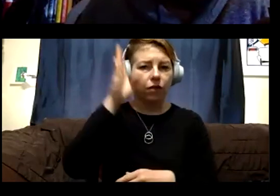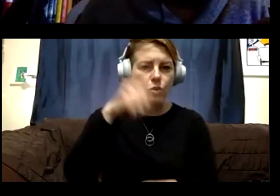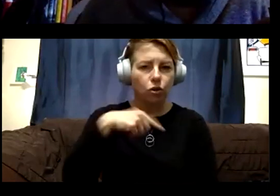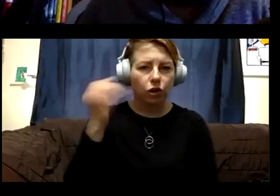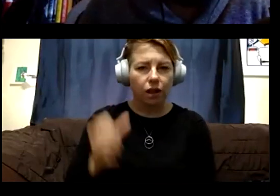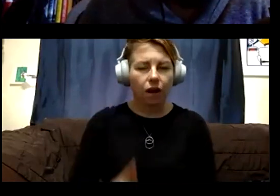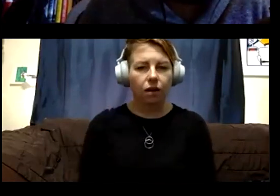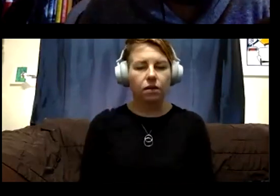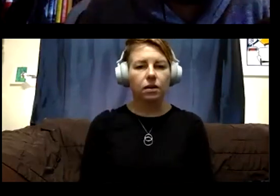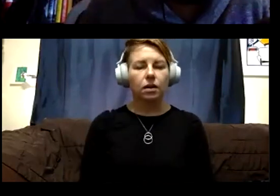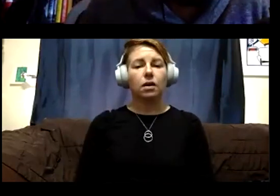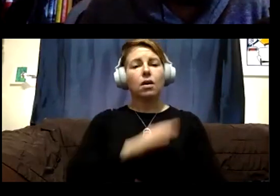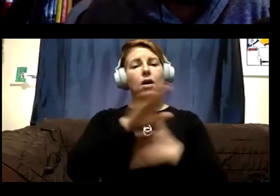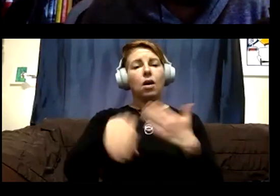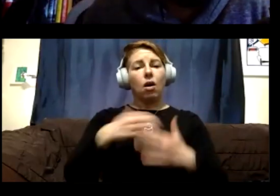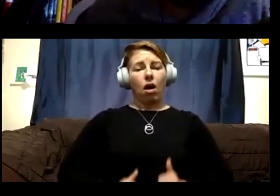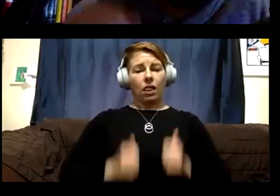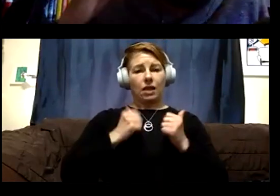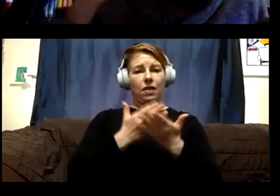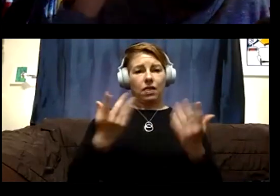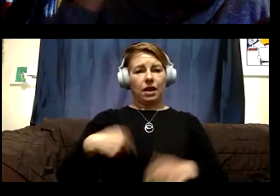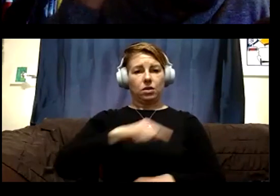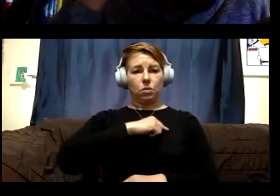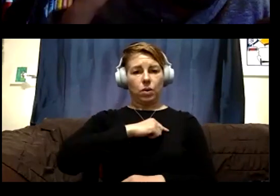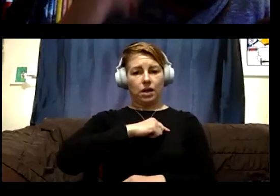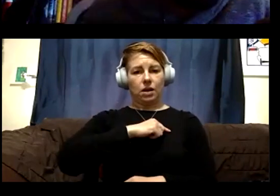Like all living things, we resist enclosure.